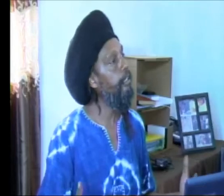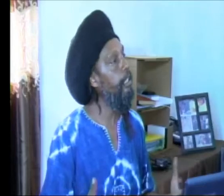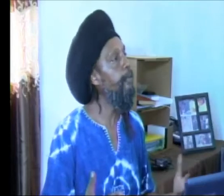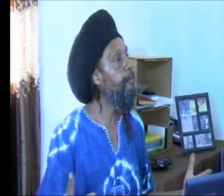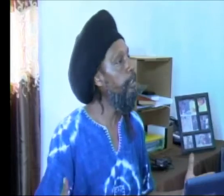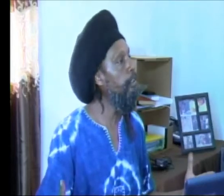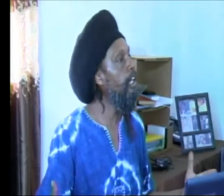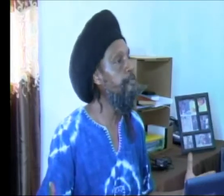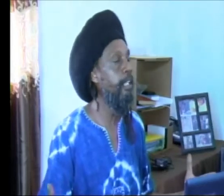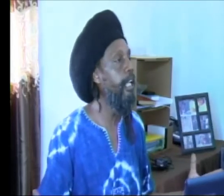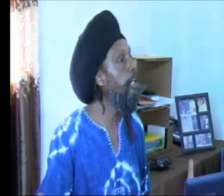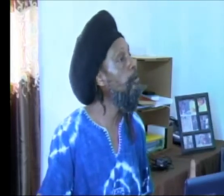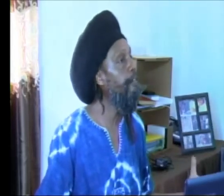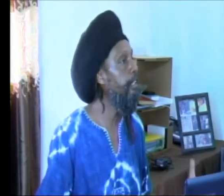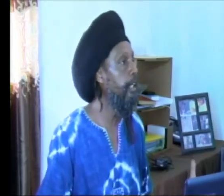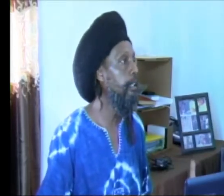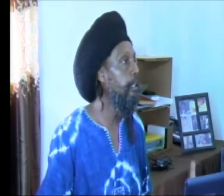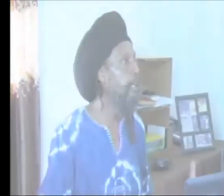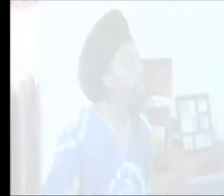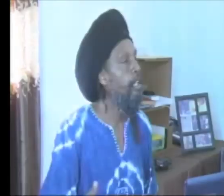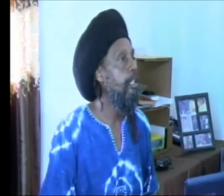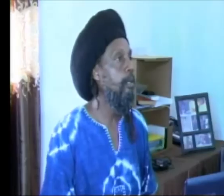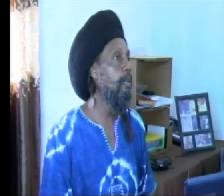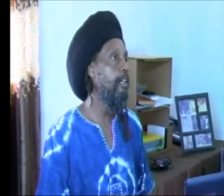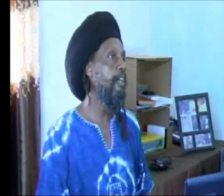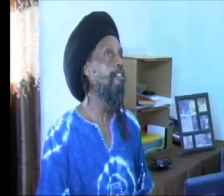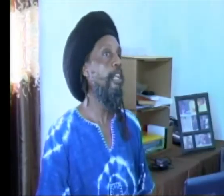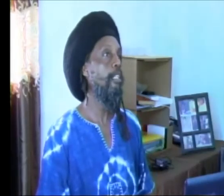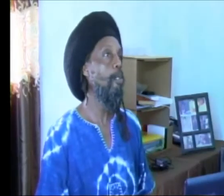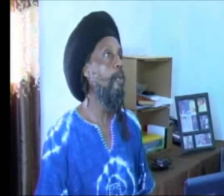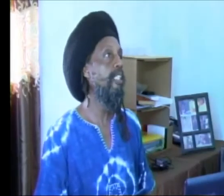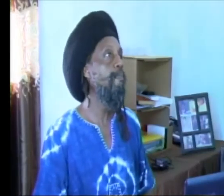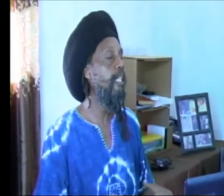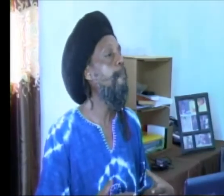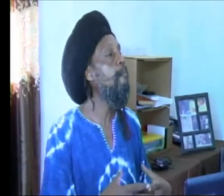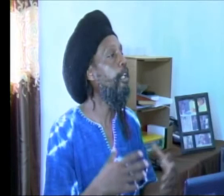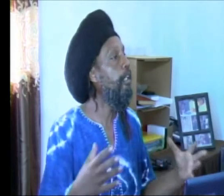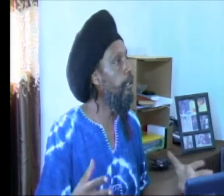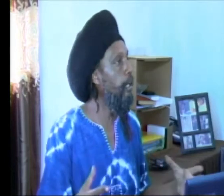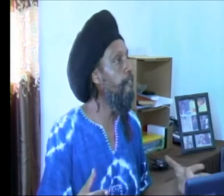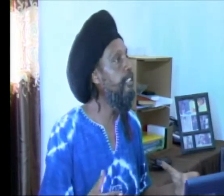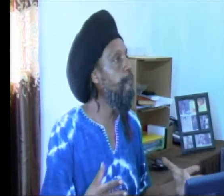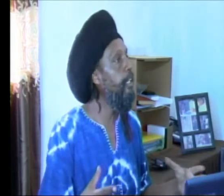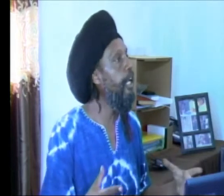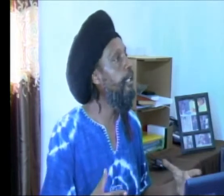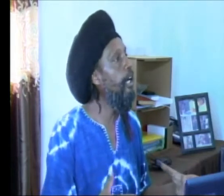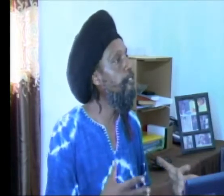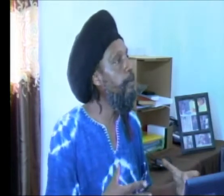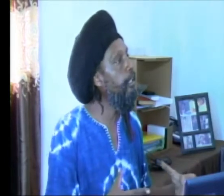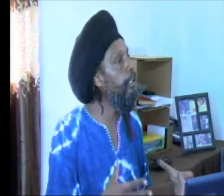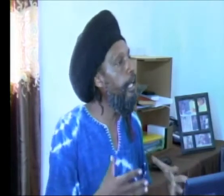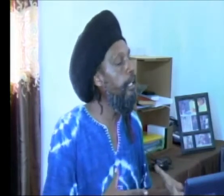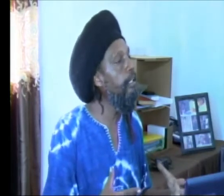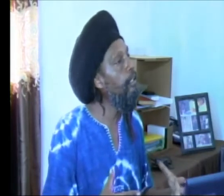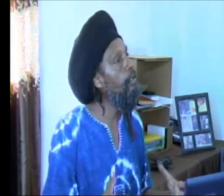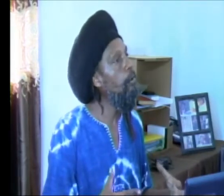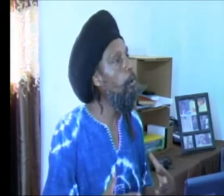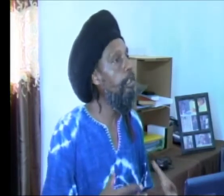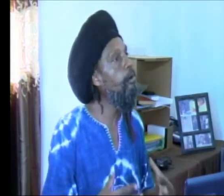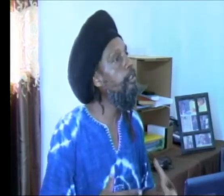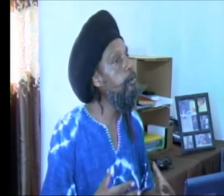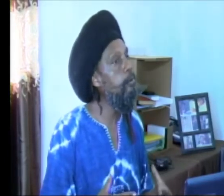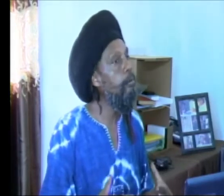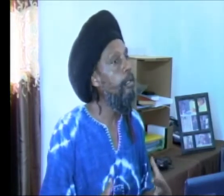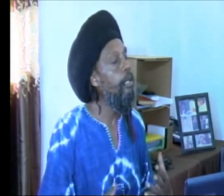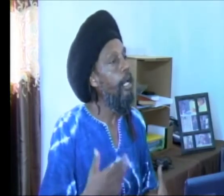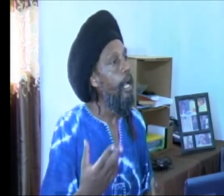needed to the people. You know, the government can't do everything. So what we're really trying to do is build a model of something that the government can hold